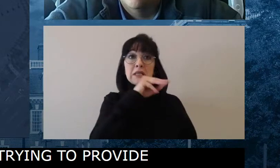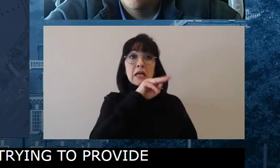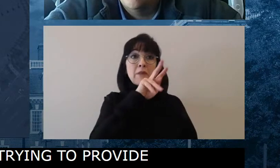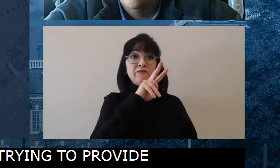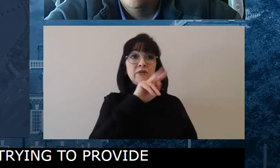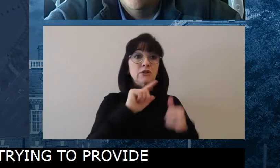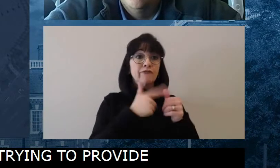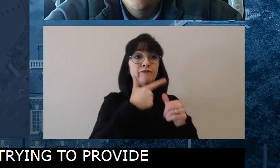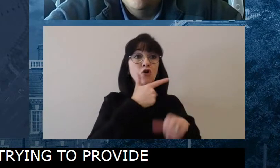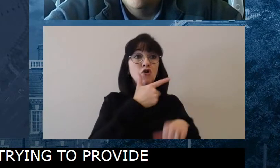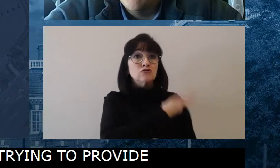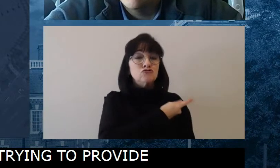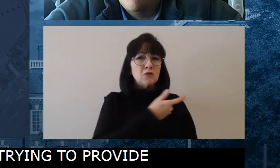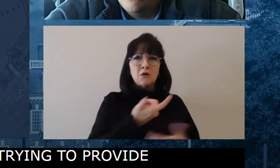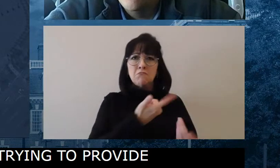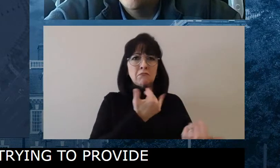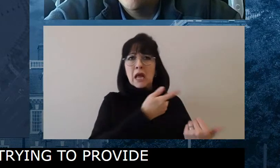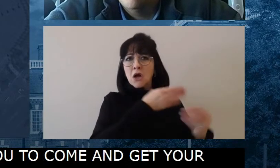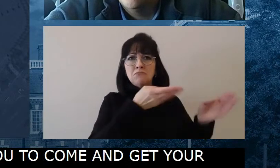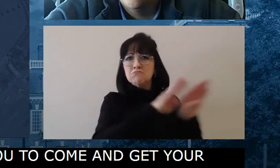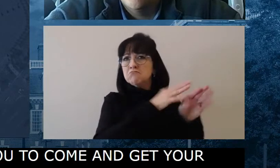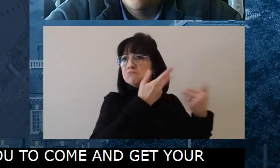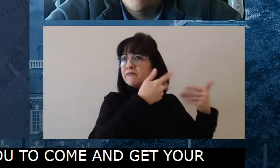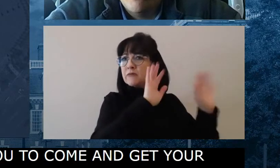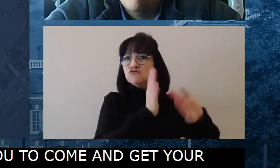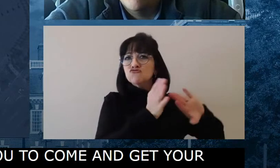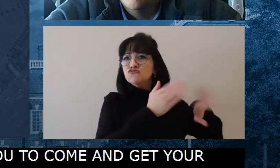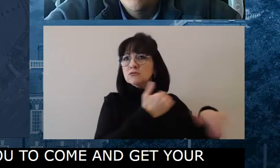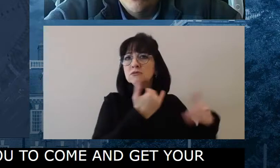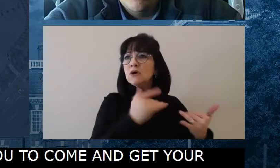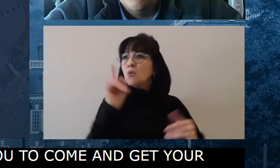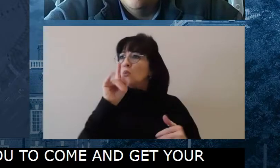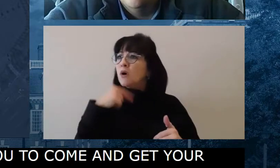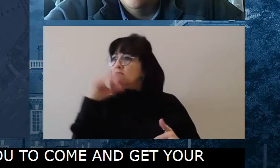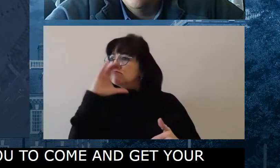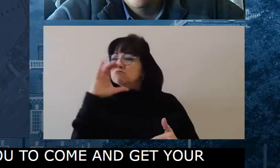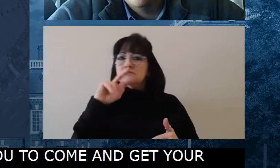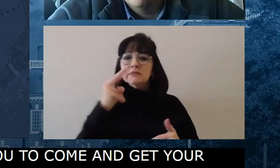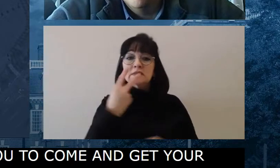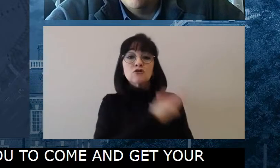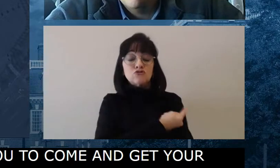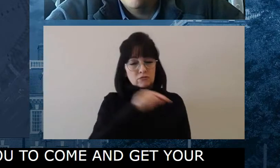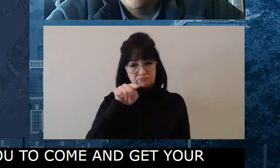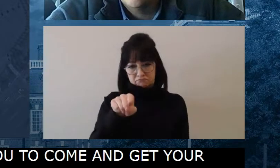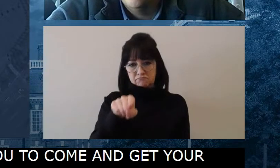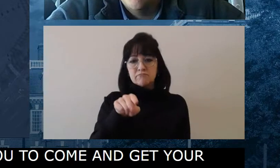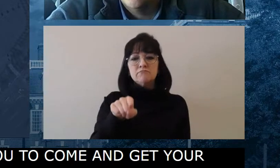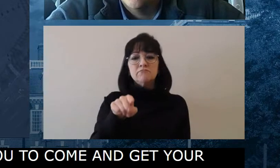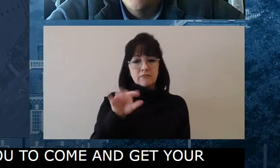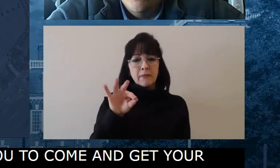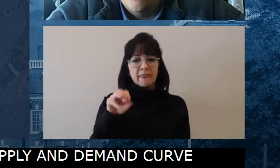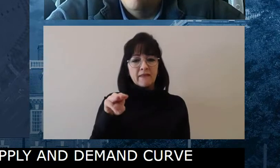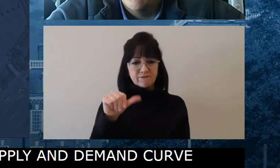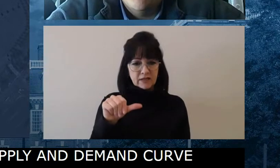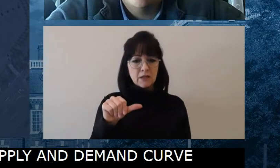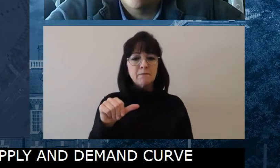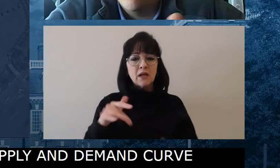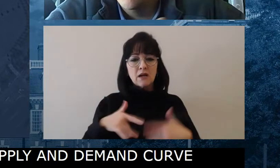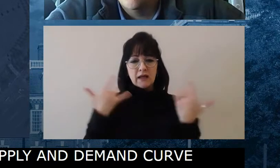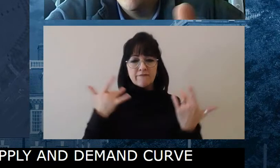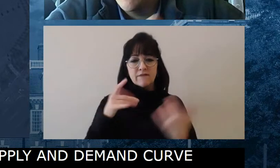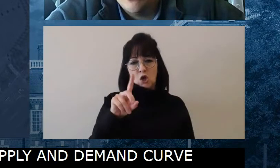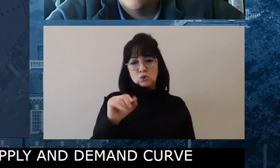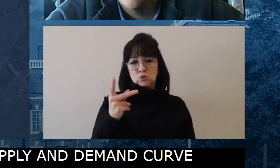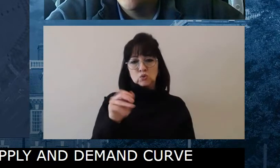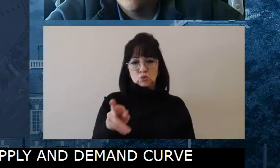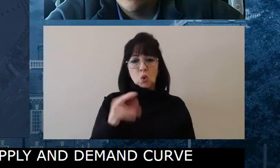and demand curve right now, and we want to take advantage of this efficiency that we have here and the support we have for the next few days. And that's